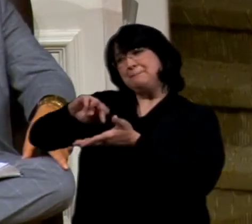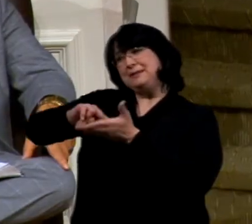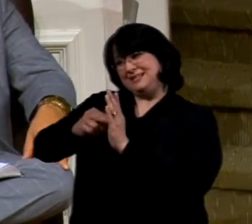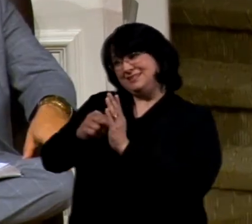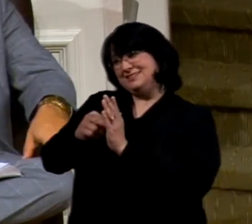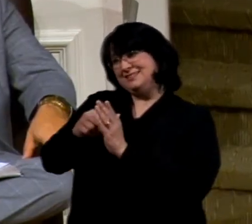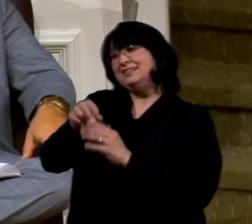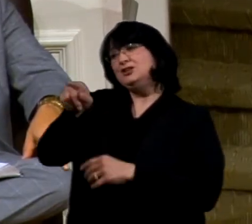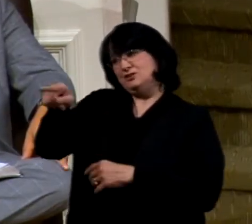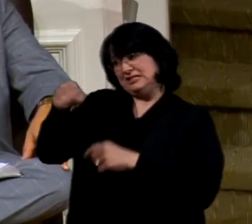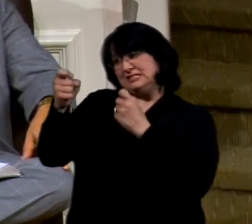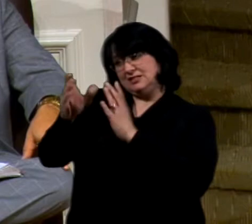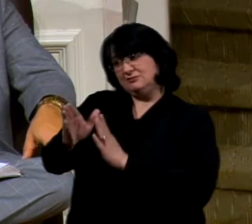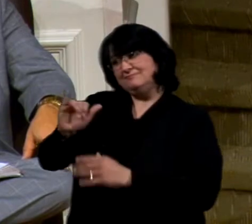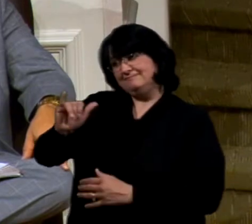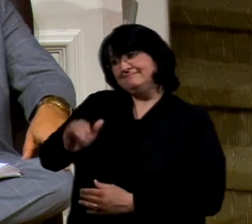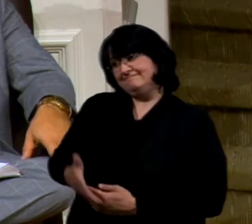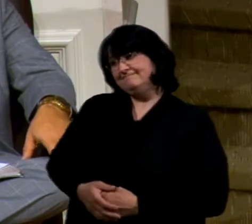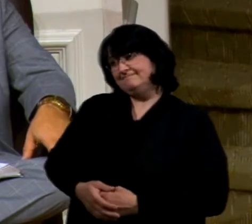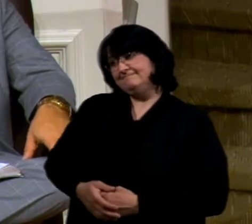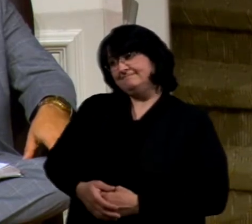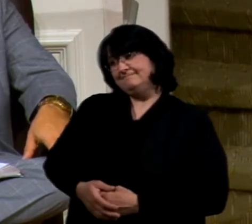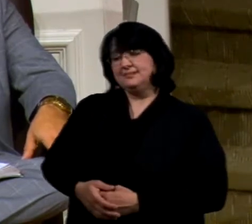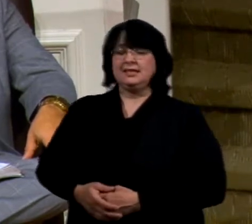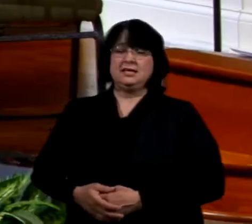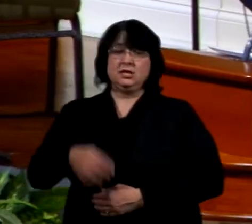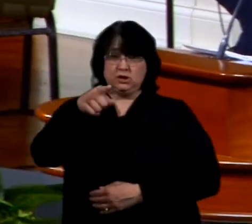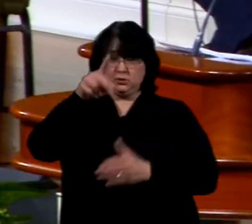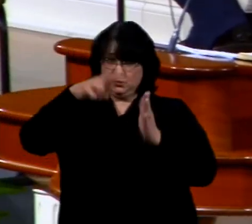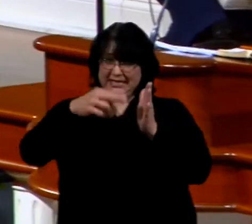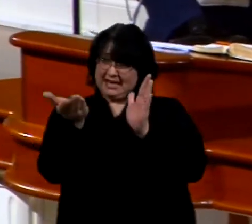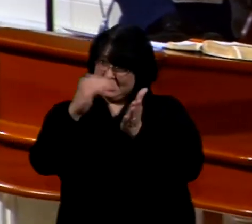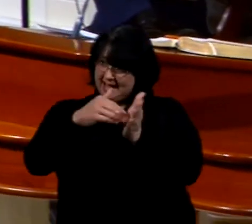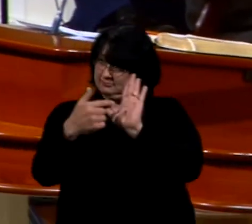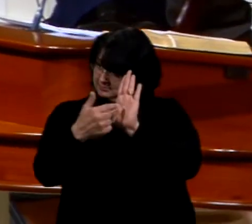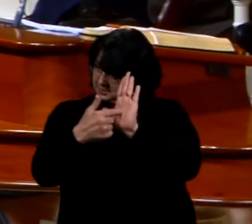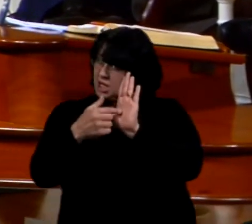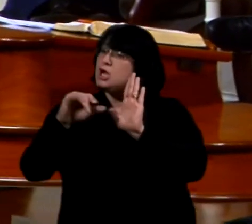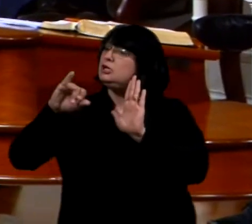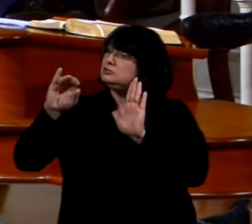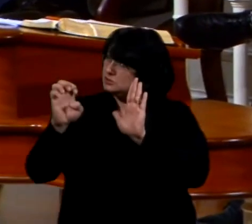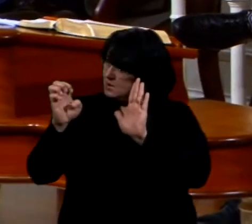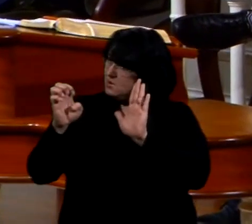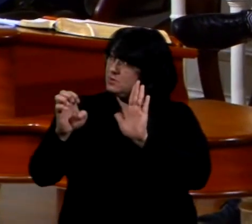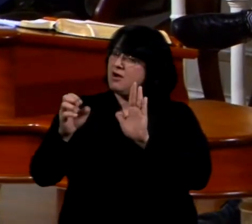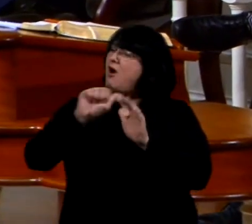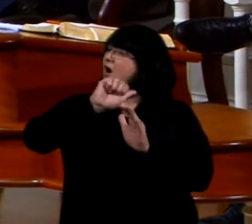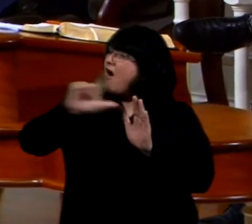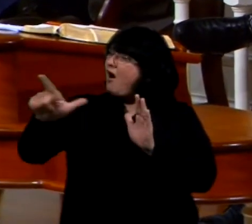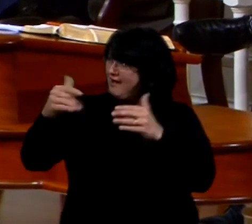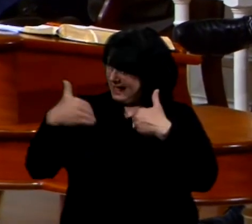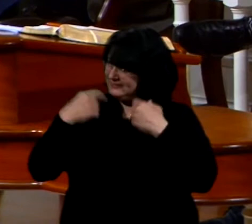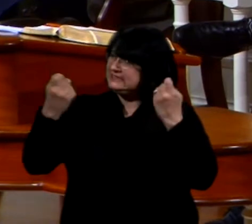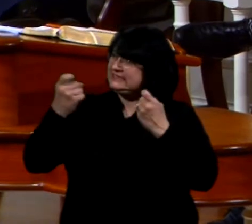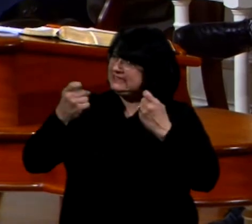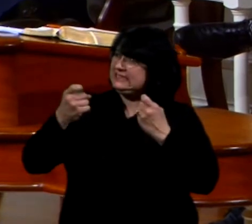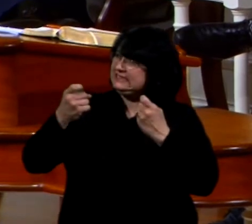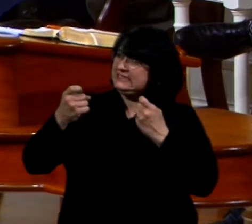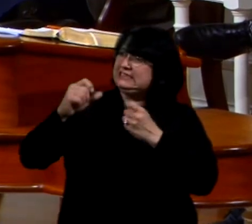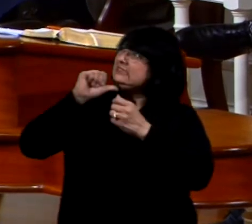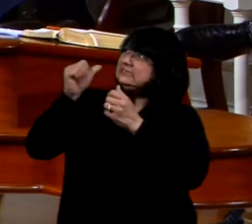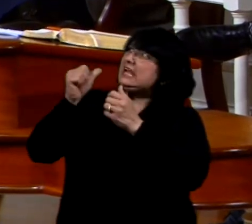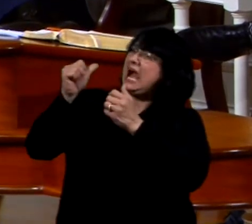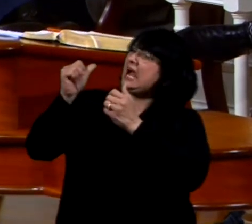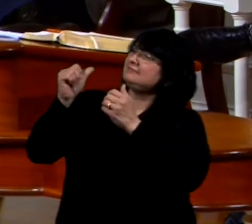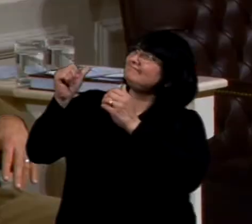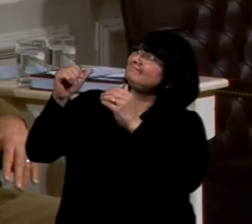you are a sinner. And you're going to read again, Joe, that means, for all have sinned and come short of the glory of God. Joe, we're